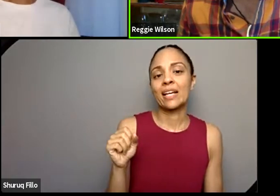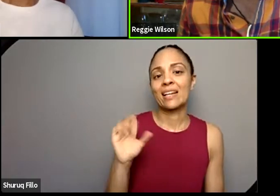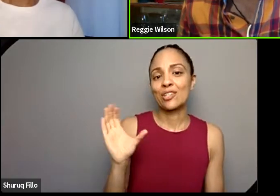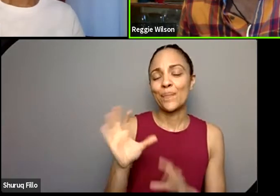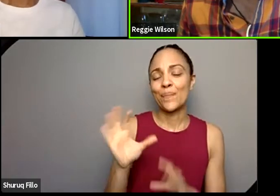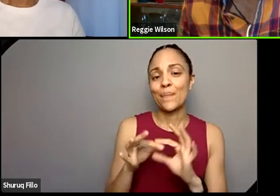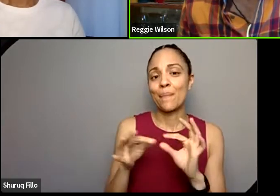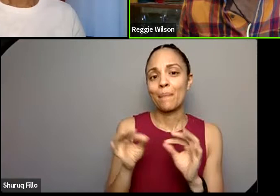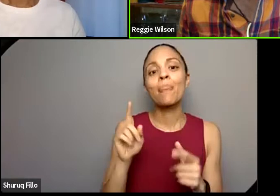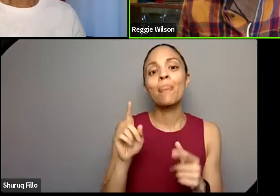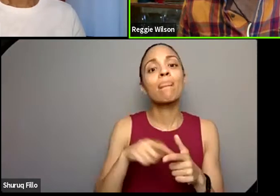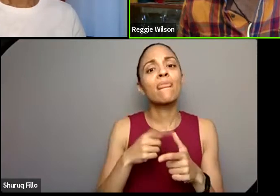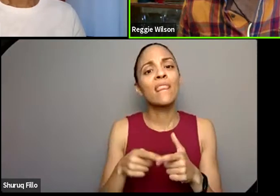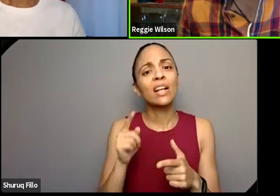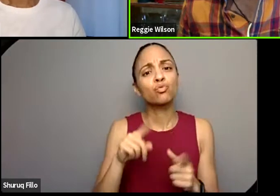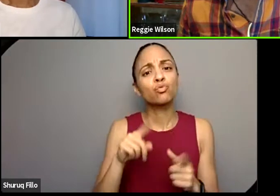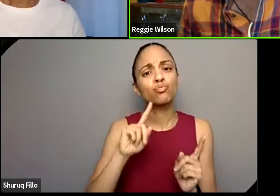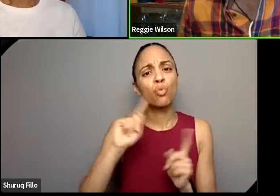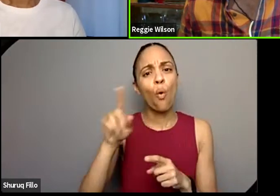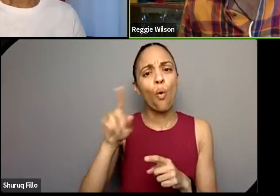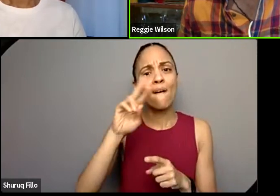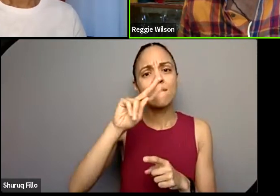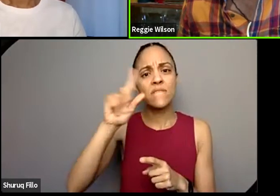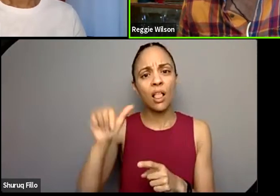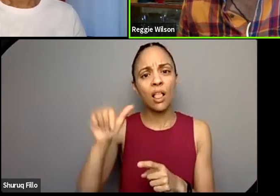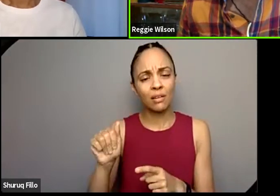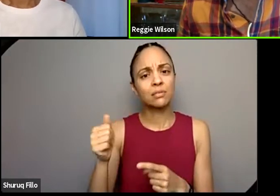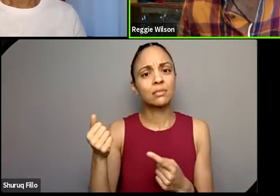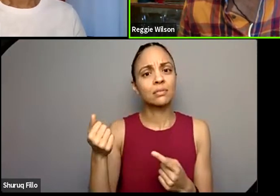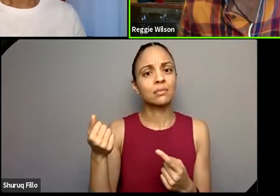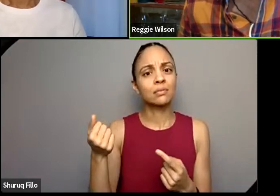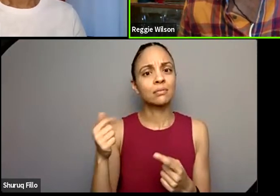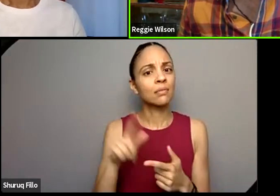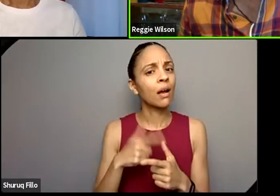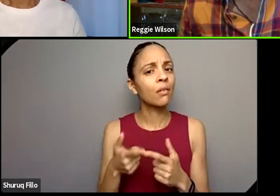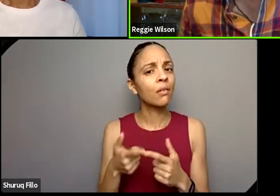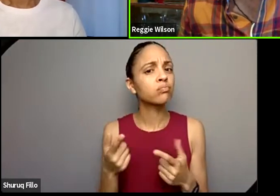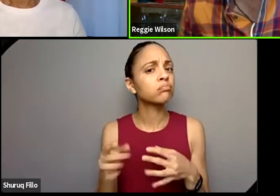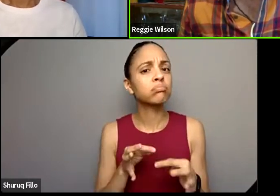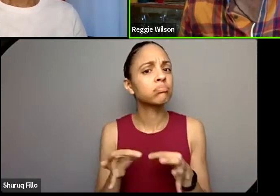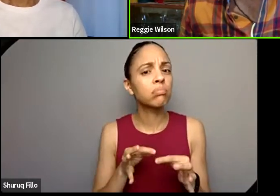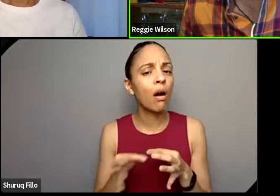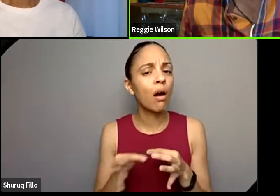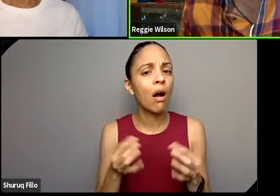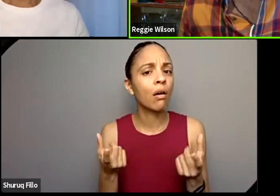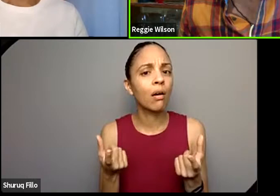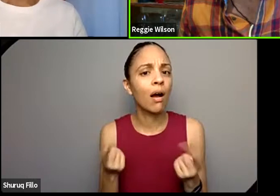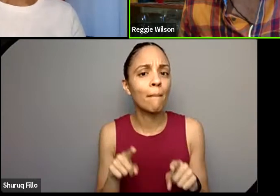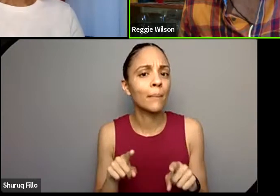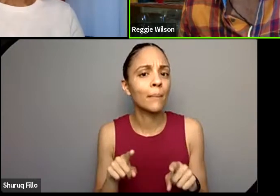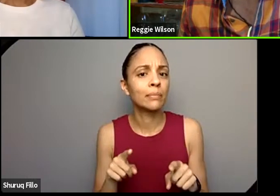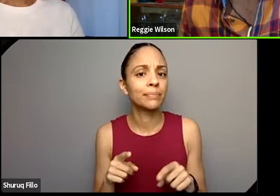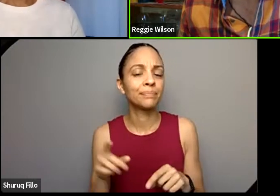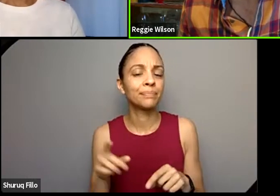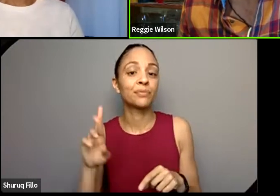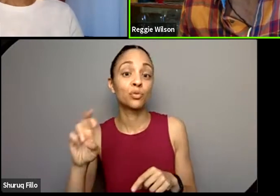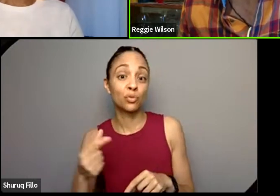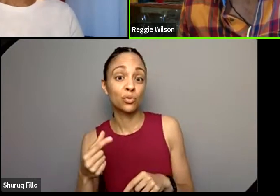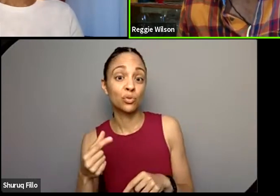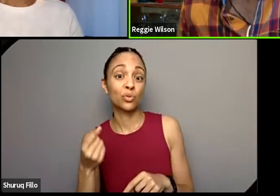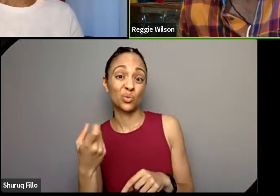So I curated a platform for Judy Hussey Taylor at Dance